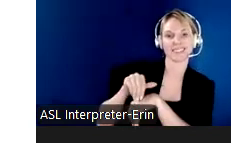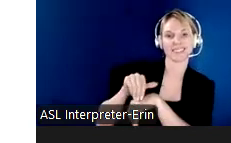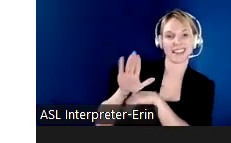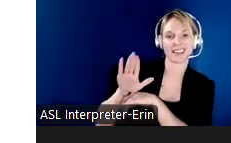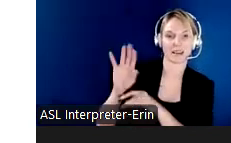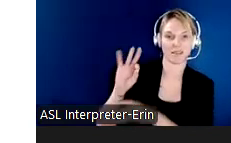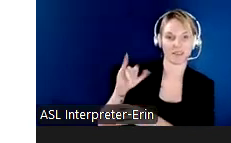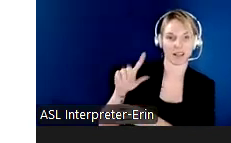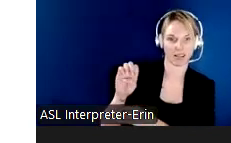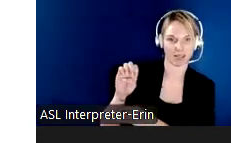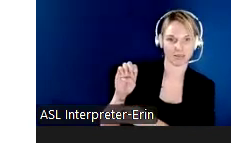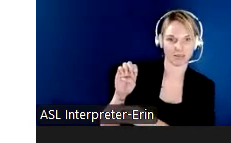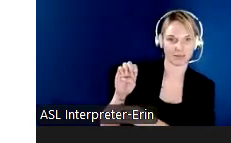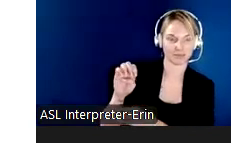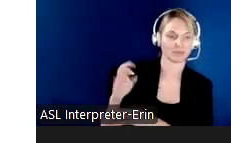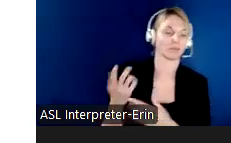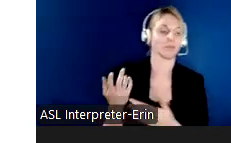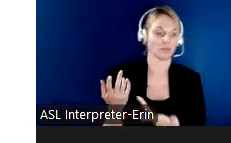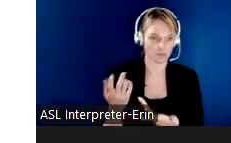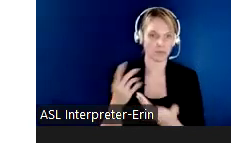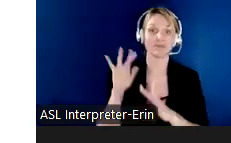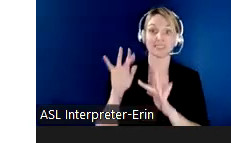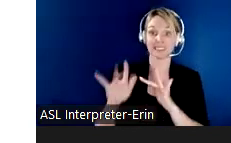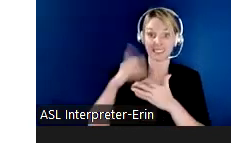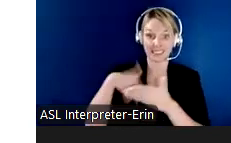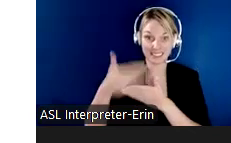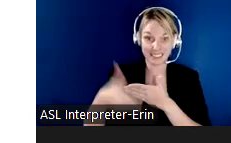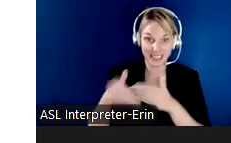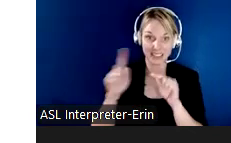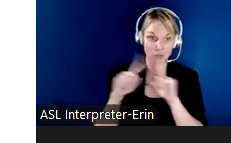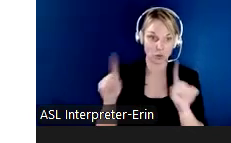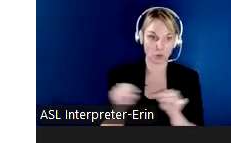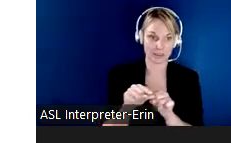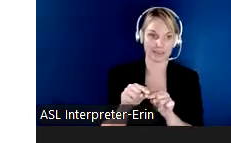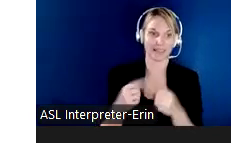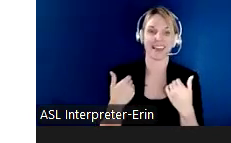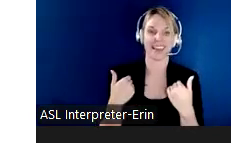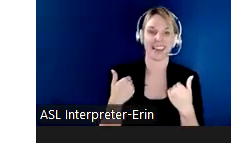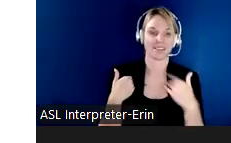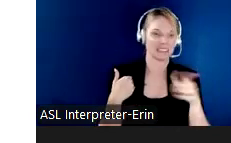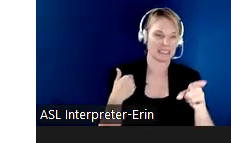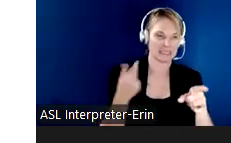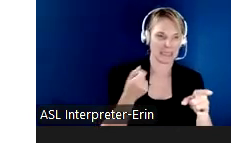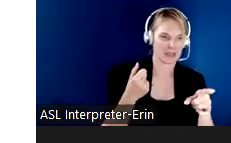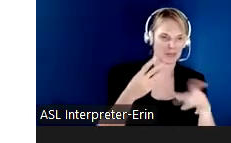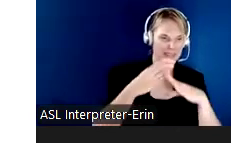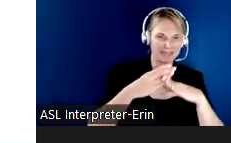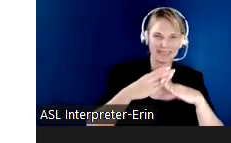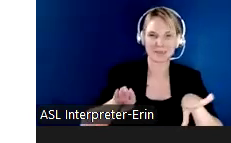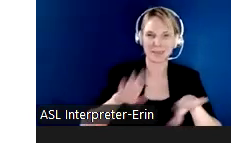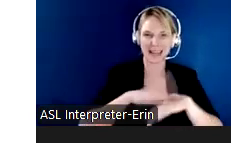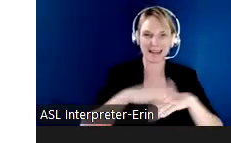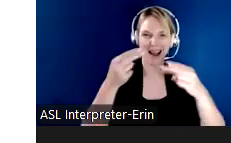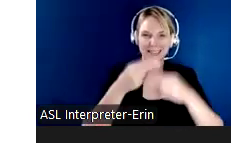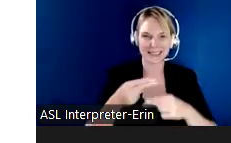Once you click on the next screen, there's going to be a location. Sorry, it's kind of split funny on the slides, but this is what it looks like,